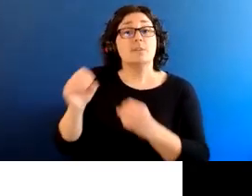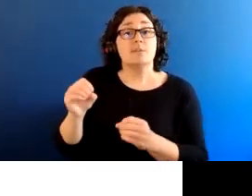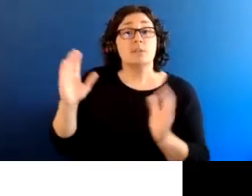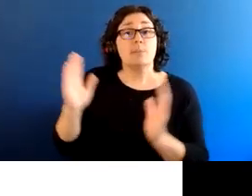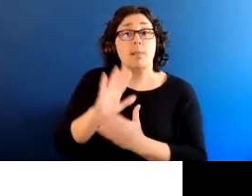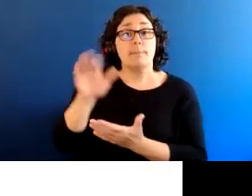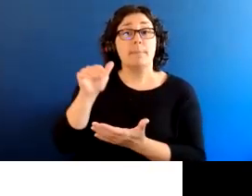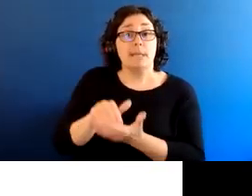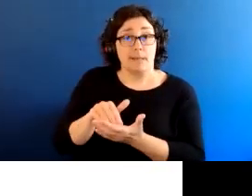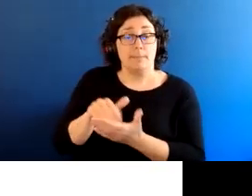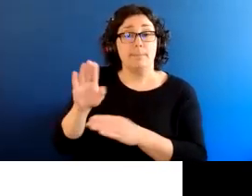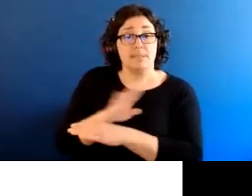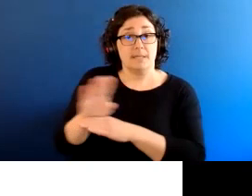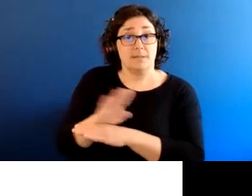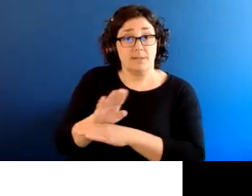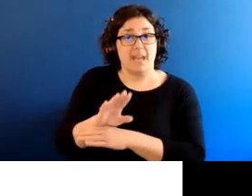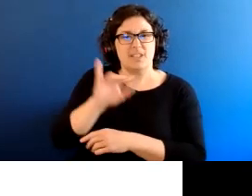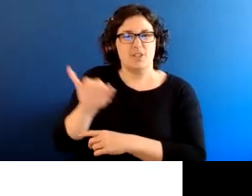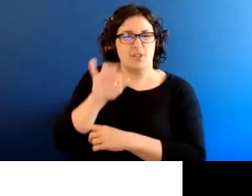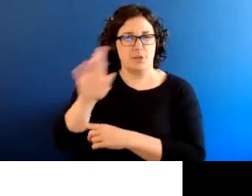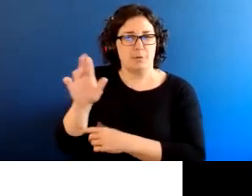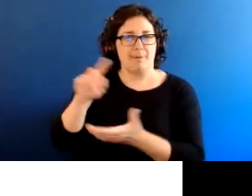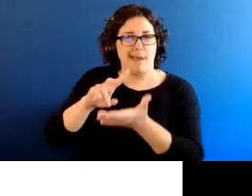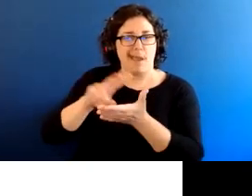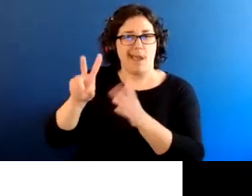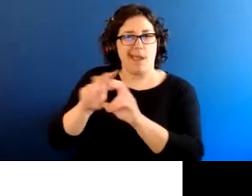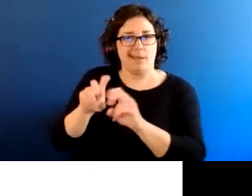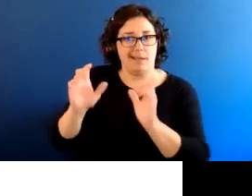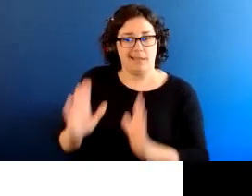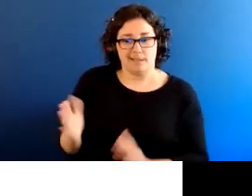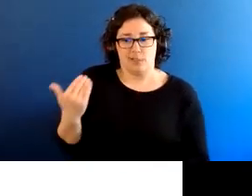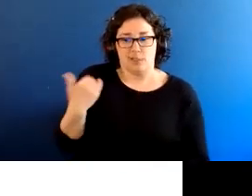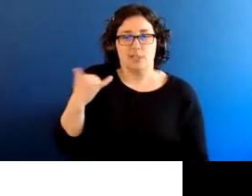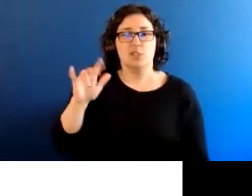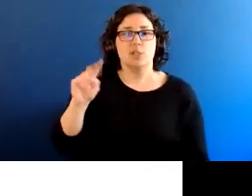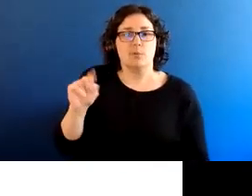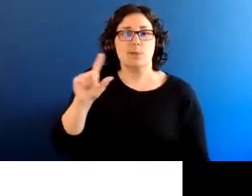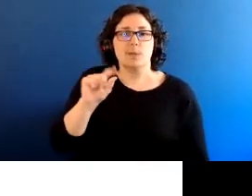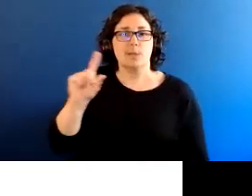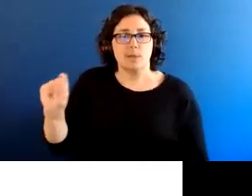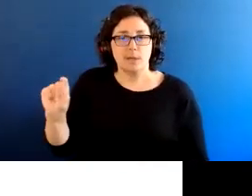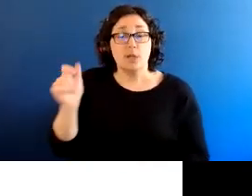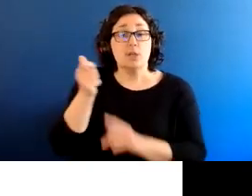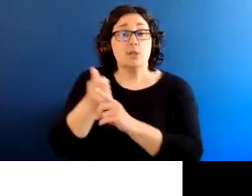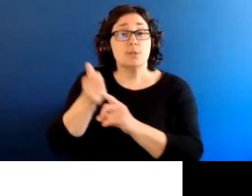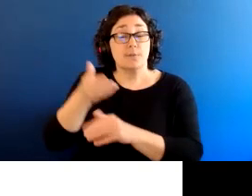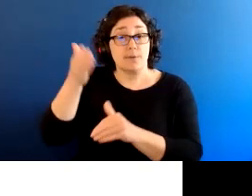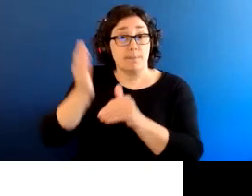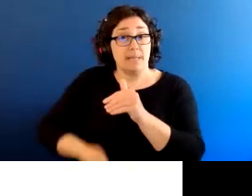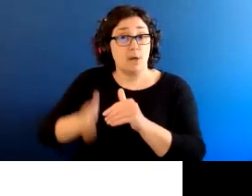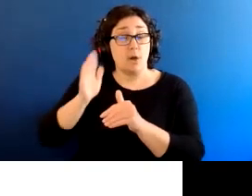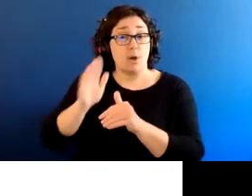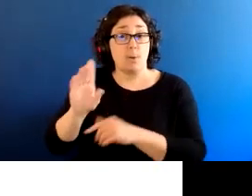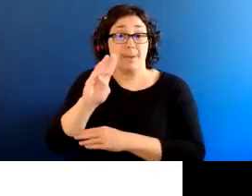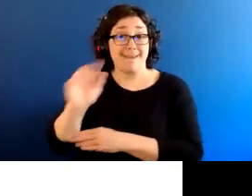the Pacific region as a junior analyst intern in January 2020. She completed her